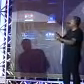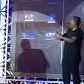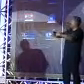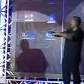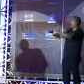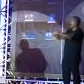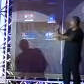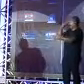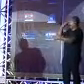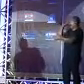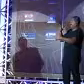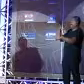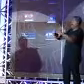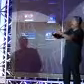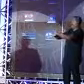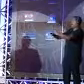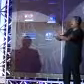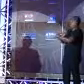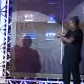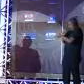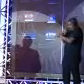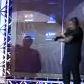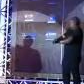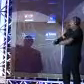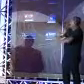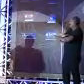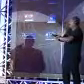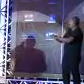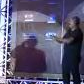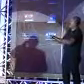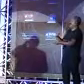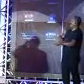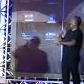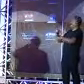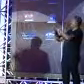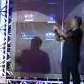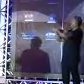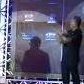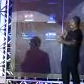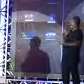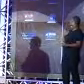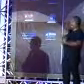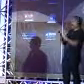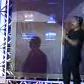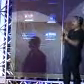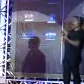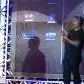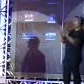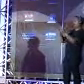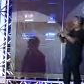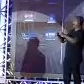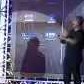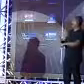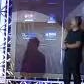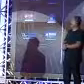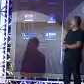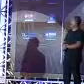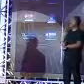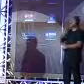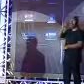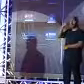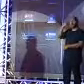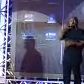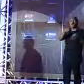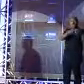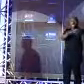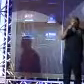But perhaps only when we build the city of God or city of man will people